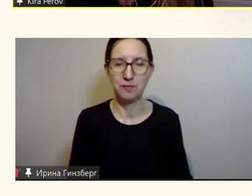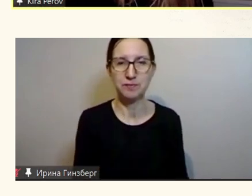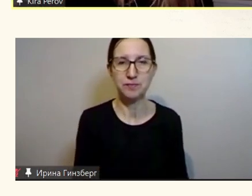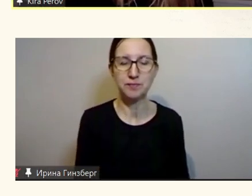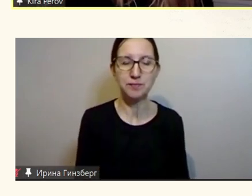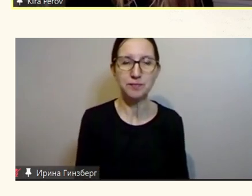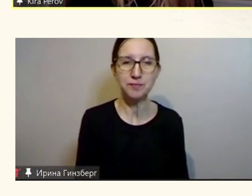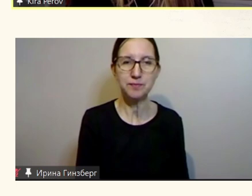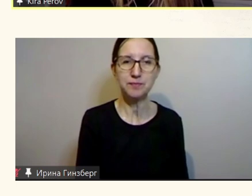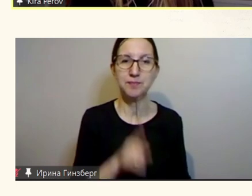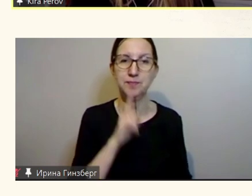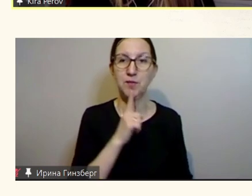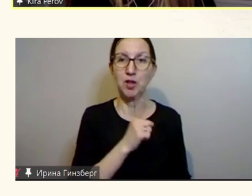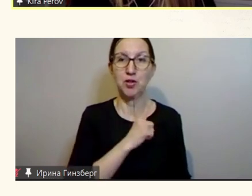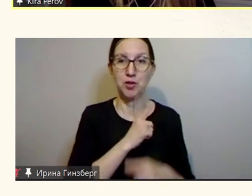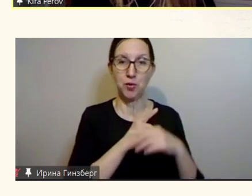ready,